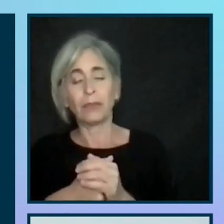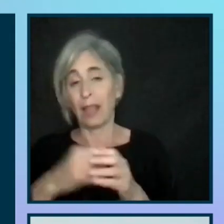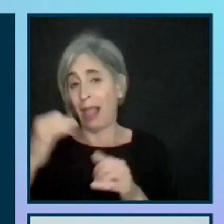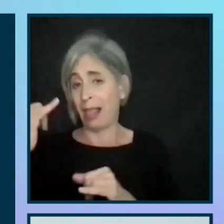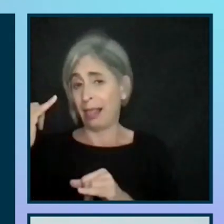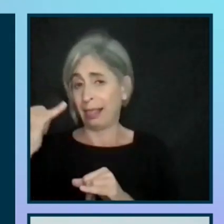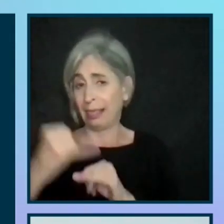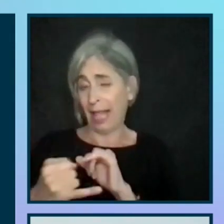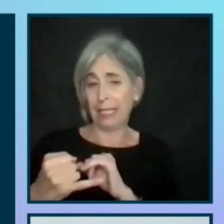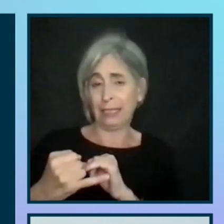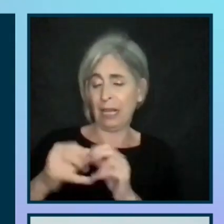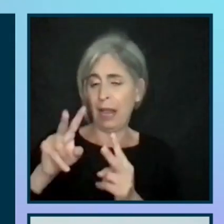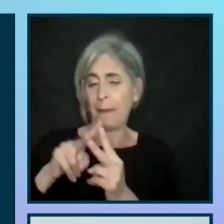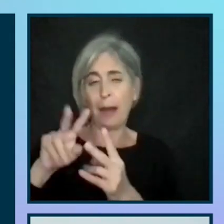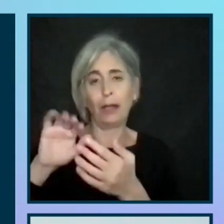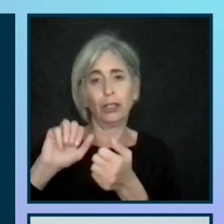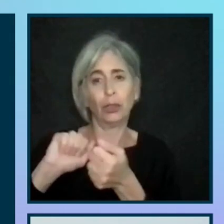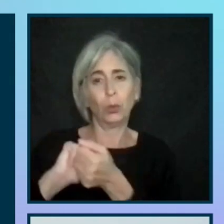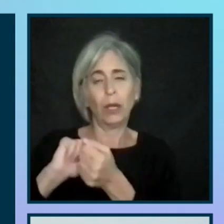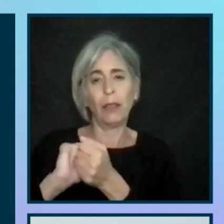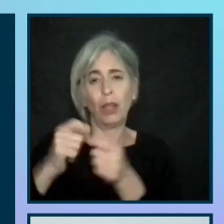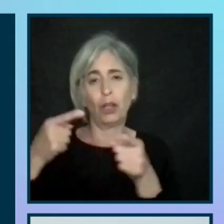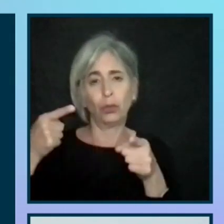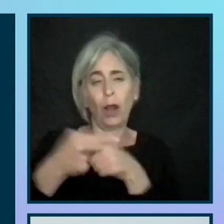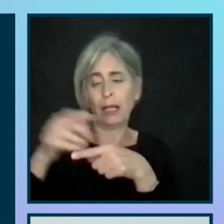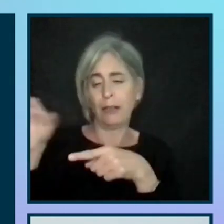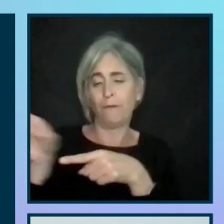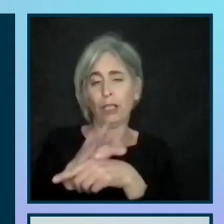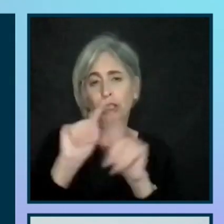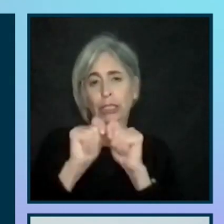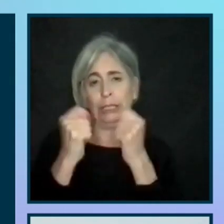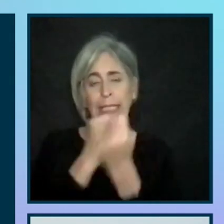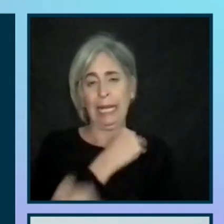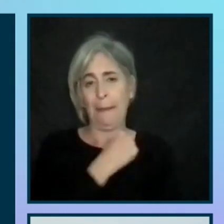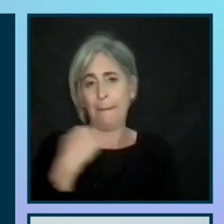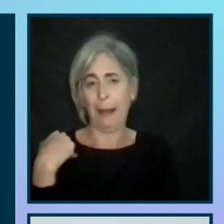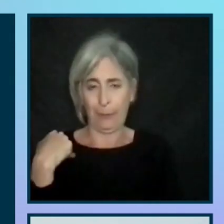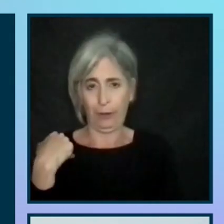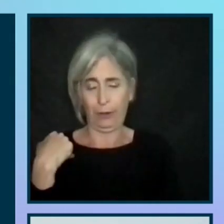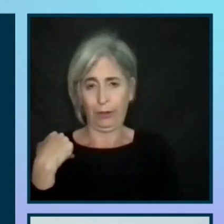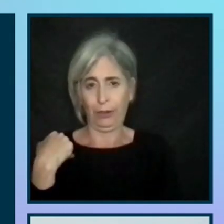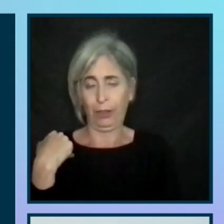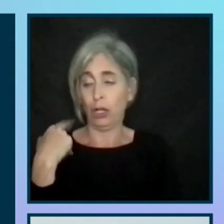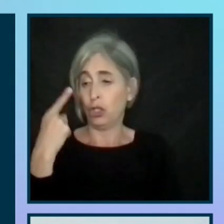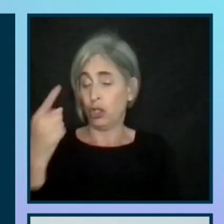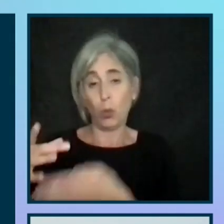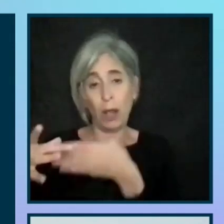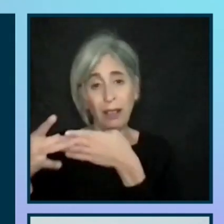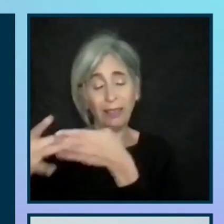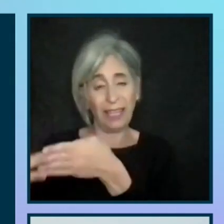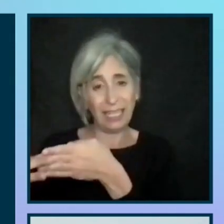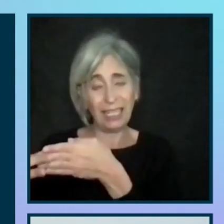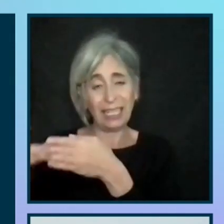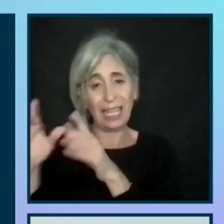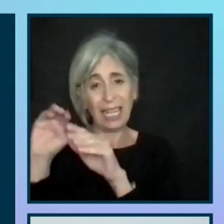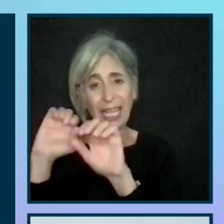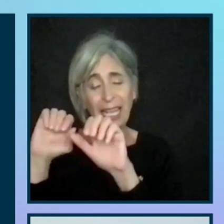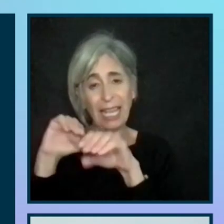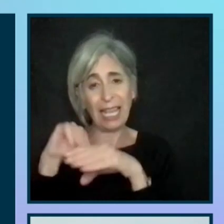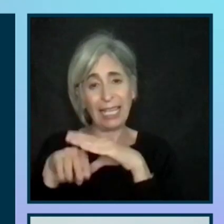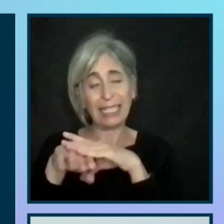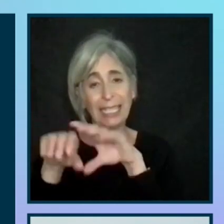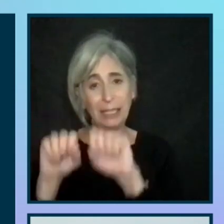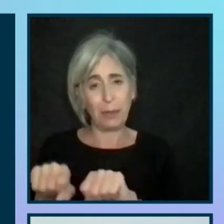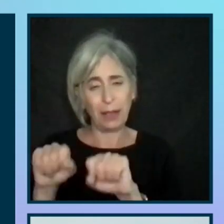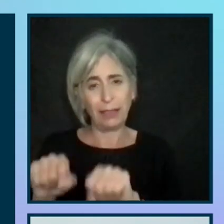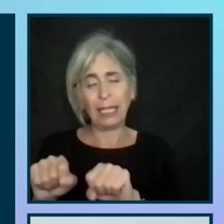Lastly, partner with a cross-functional team member. Oftentimes, when you're leading an accessibility vision, you're called to talk